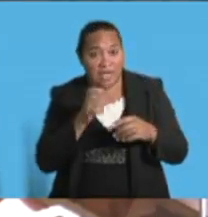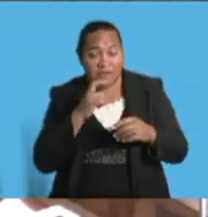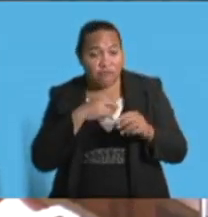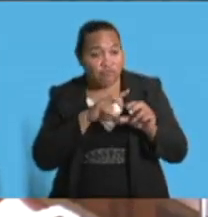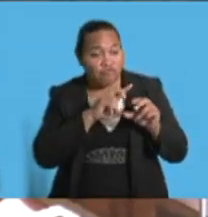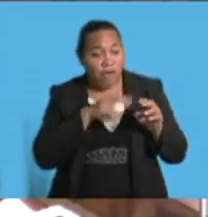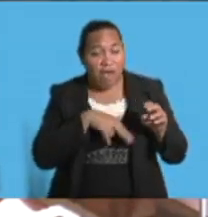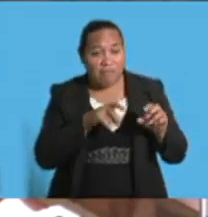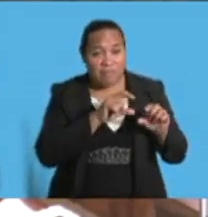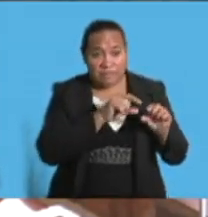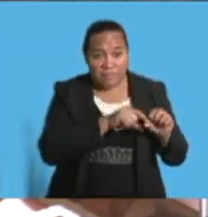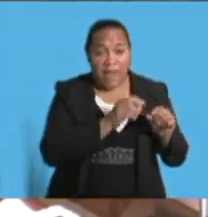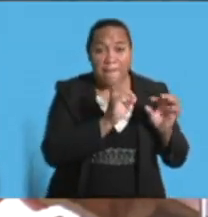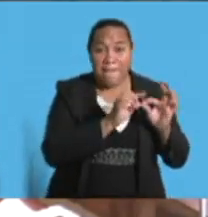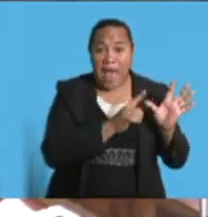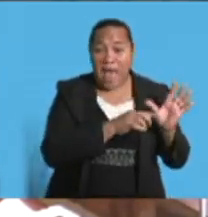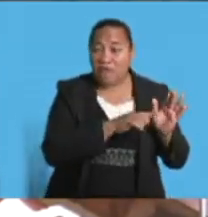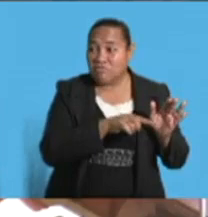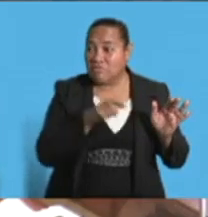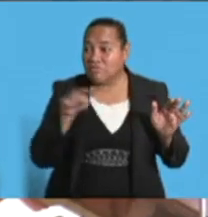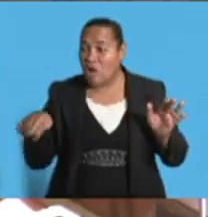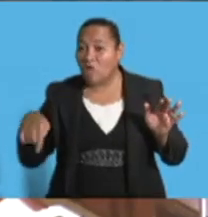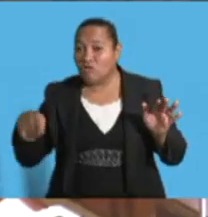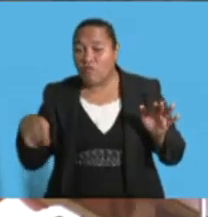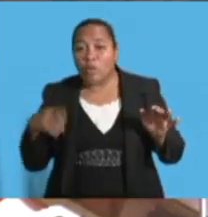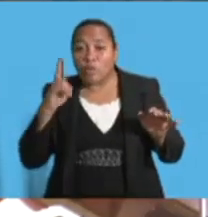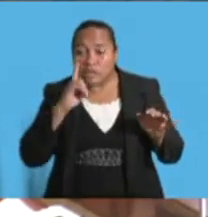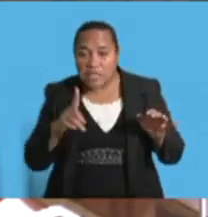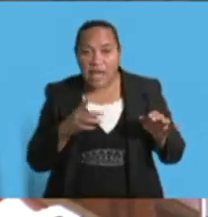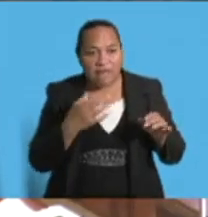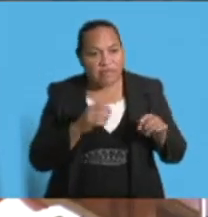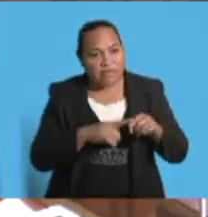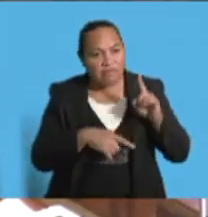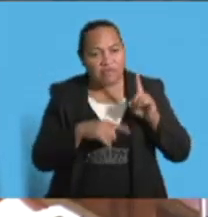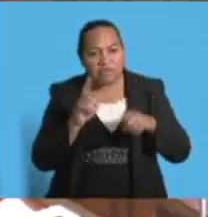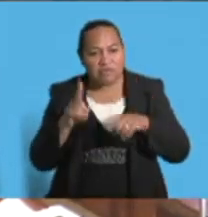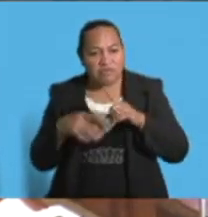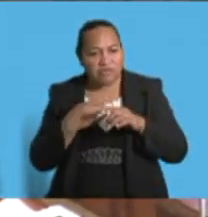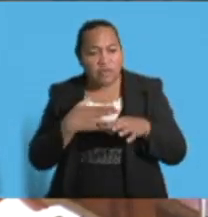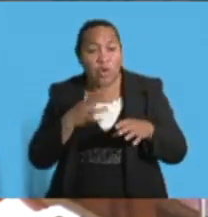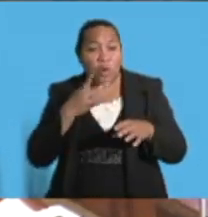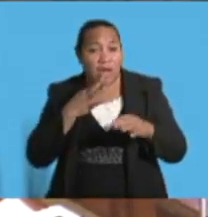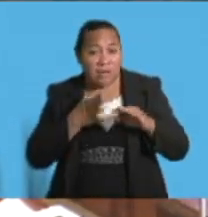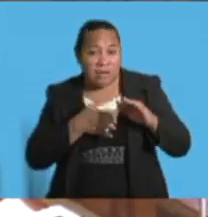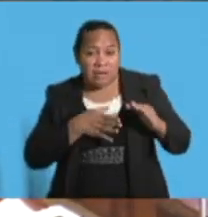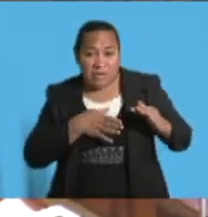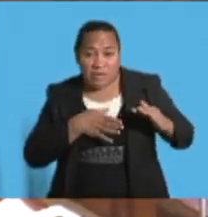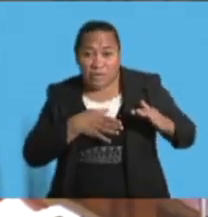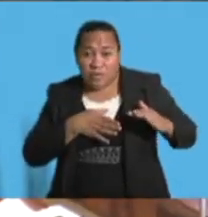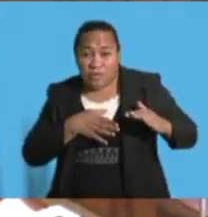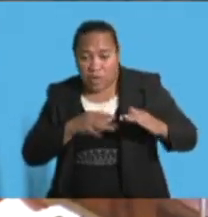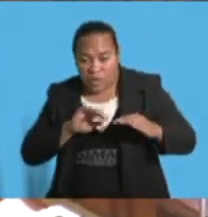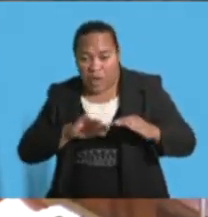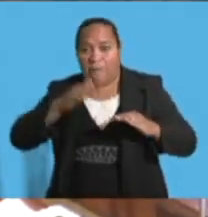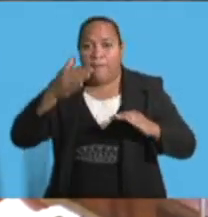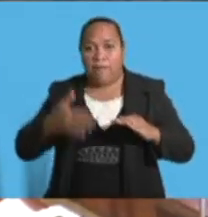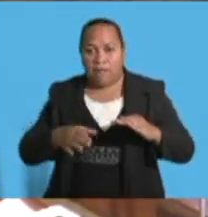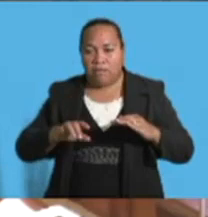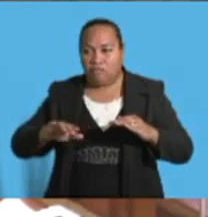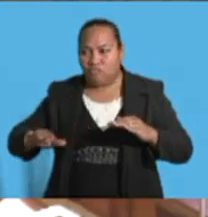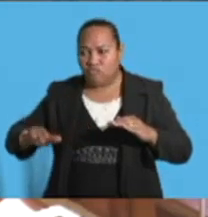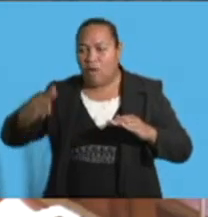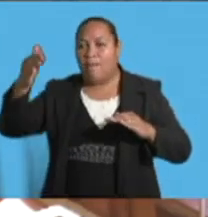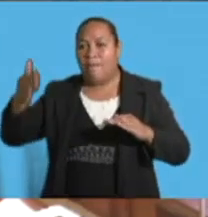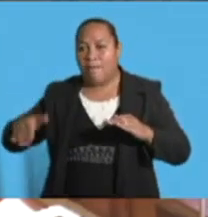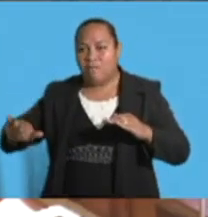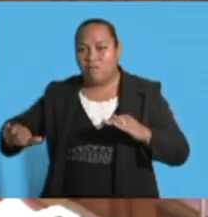to Suva, they will notice that there are about 84 road humps. Just when your vehicle is about to speed up, a hump appears. Likewise,